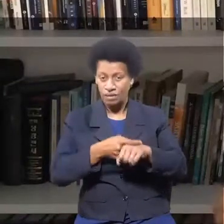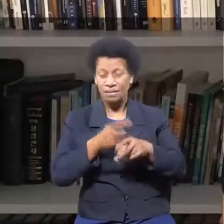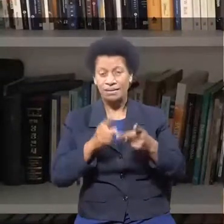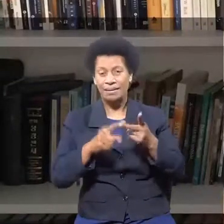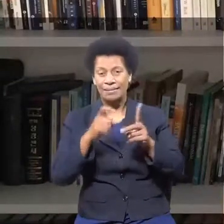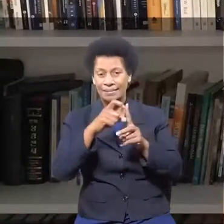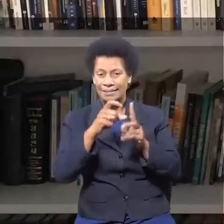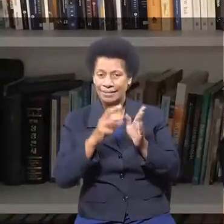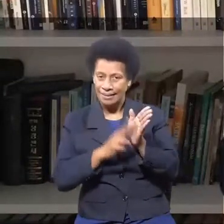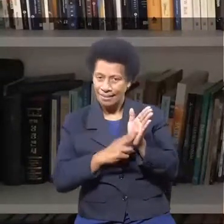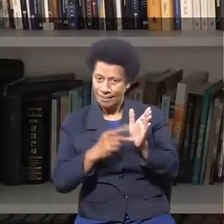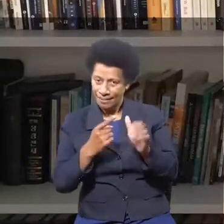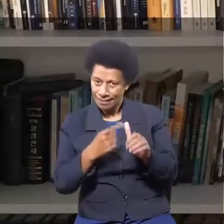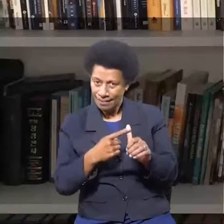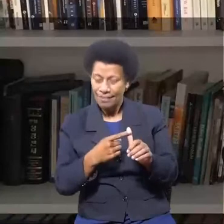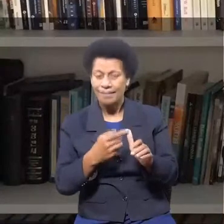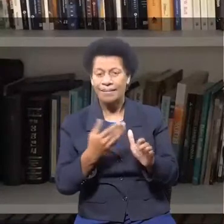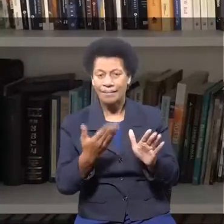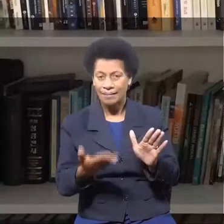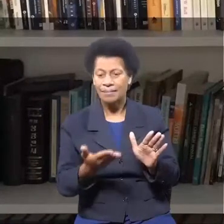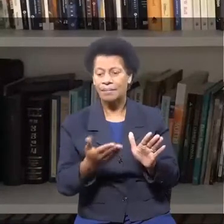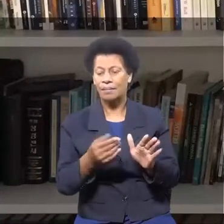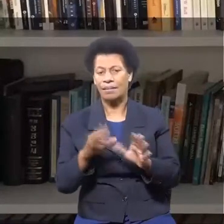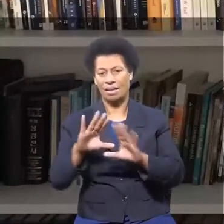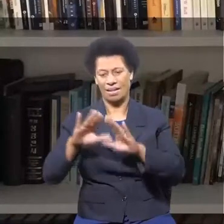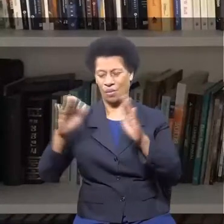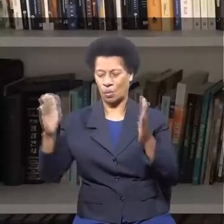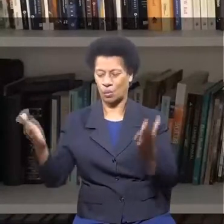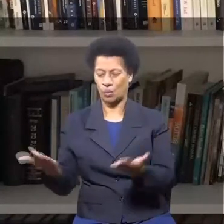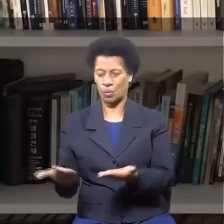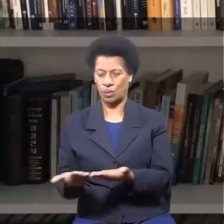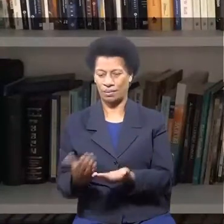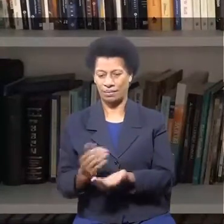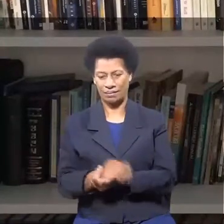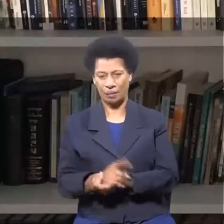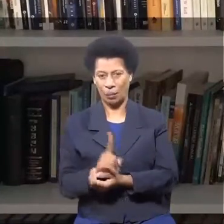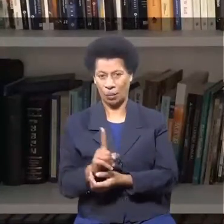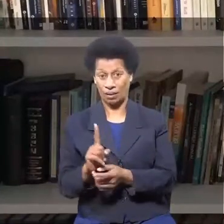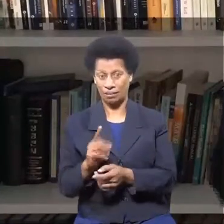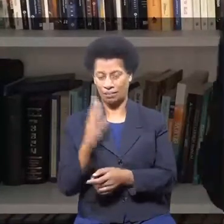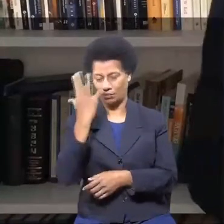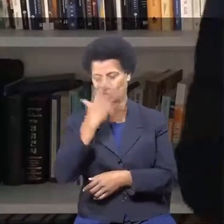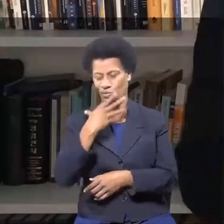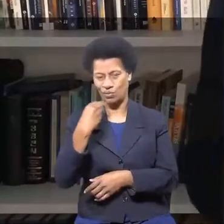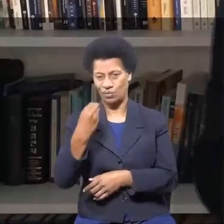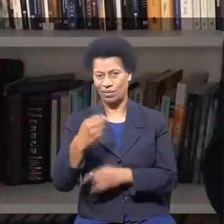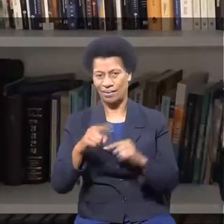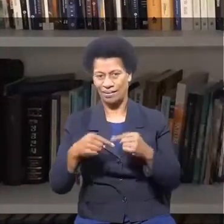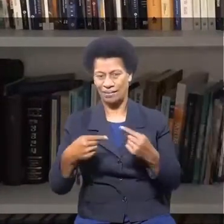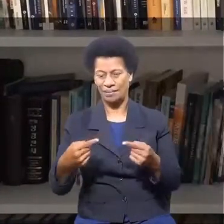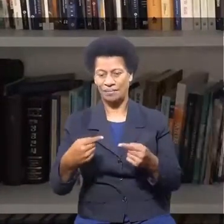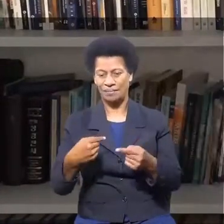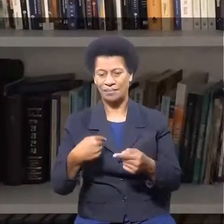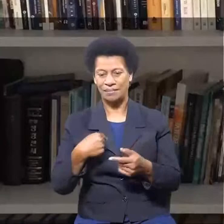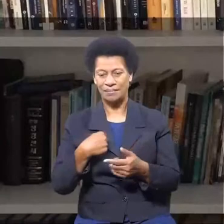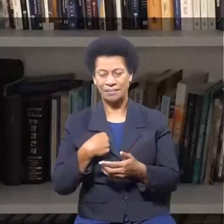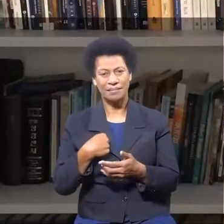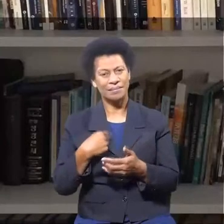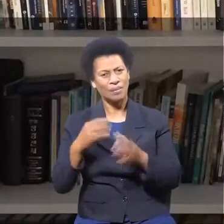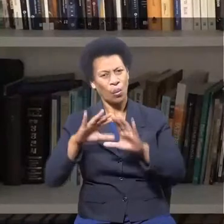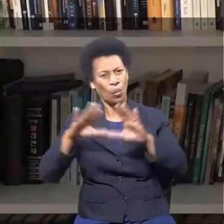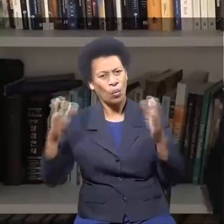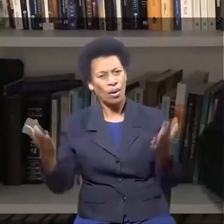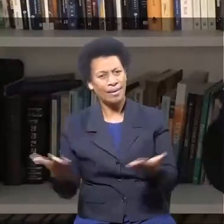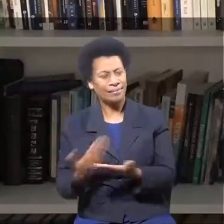our DNA, but it's also in our world as well. And this is one of the beautiful things that I love about